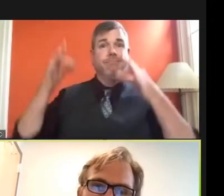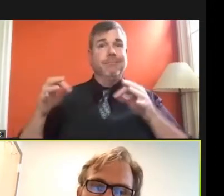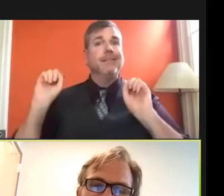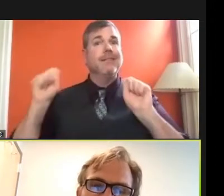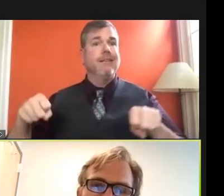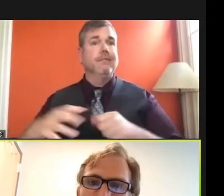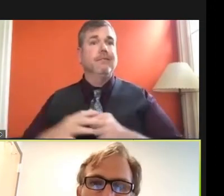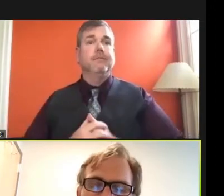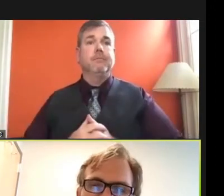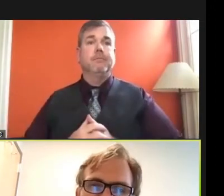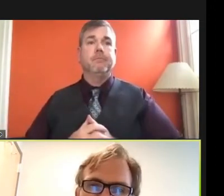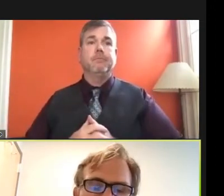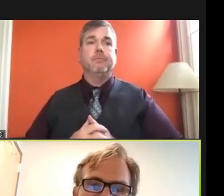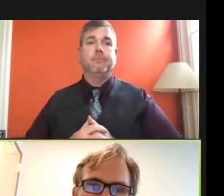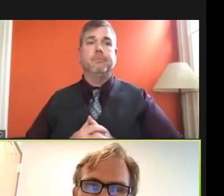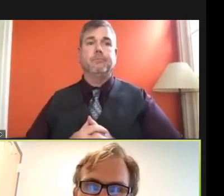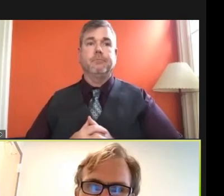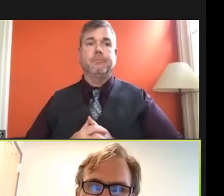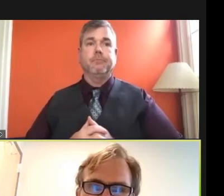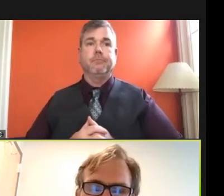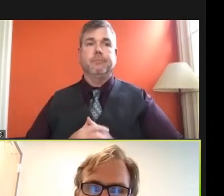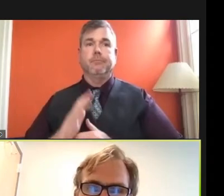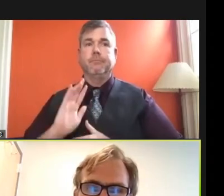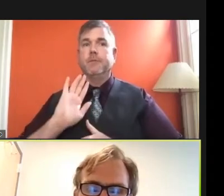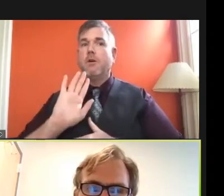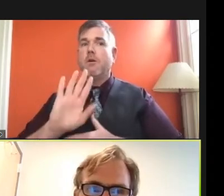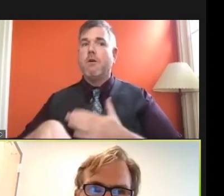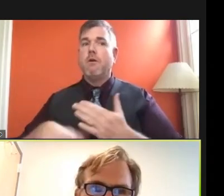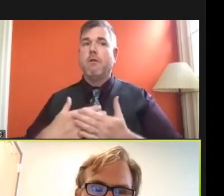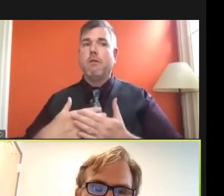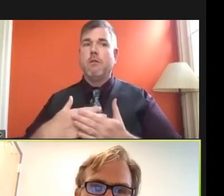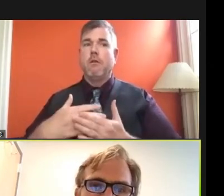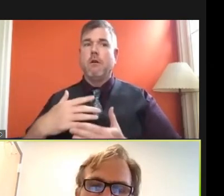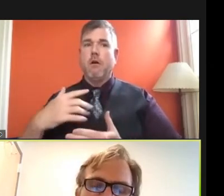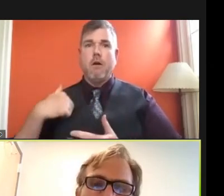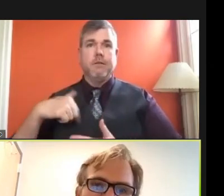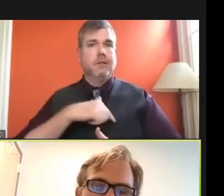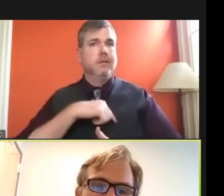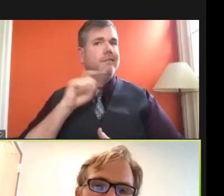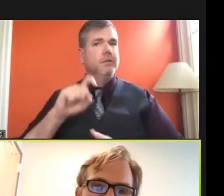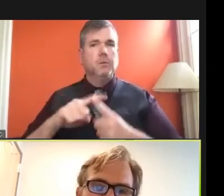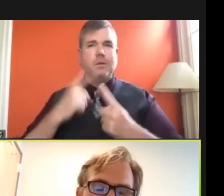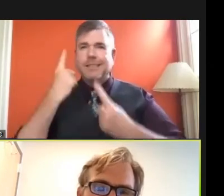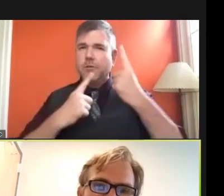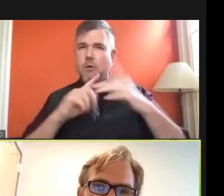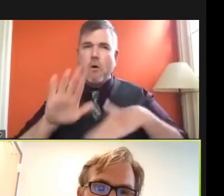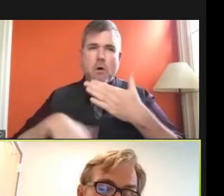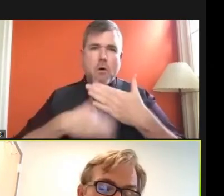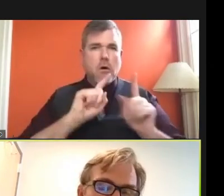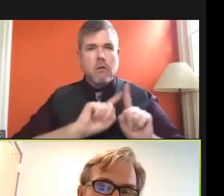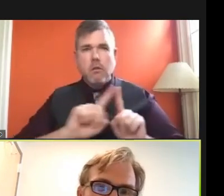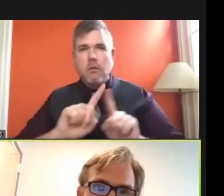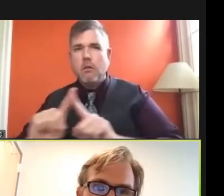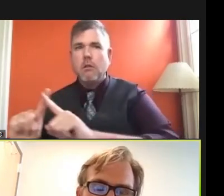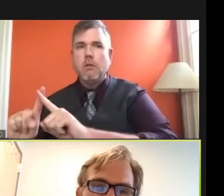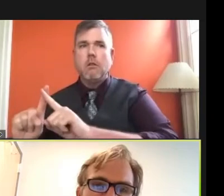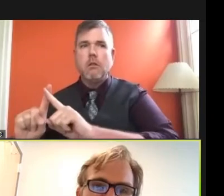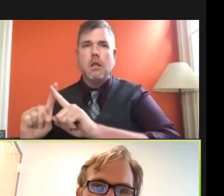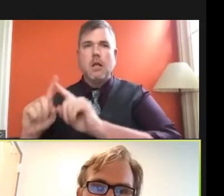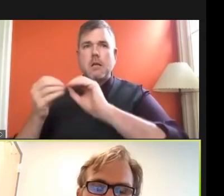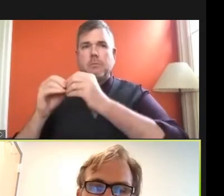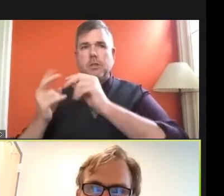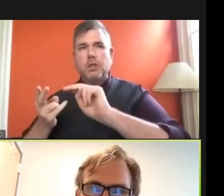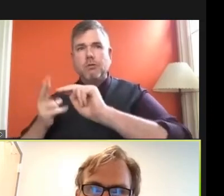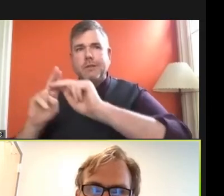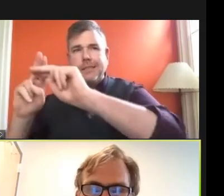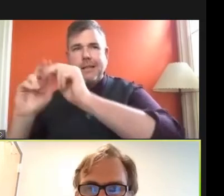we move forward as quickly as possible amidst increased transmission, and we would very reluctantly, but it's move backwards,